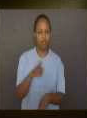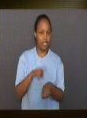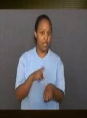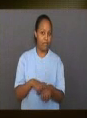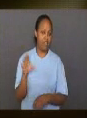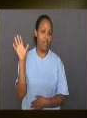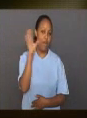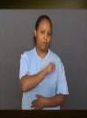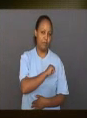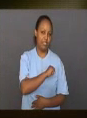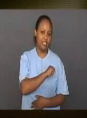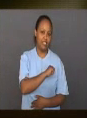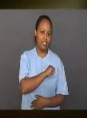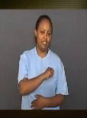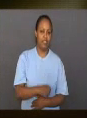Time's up!